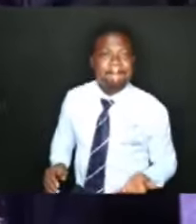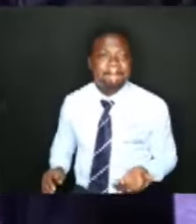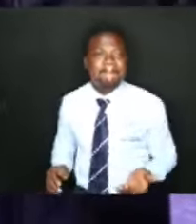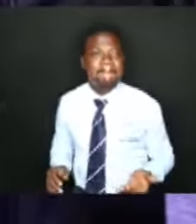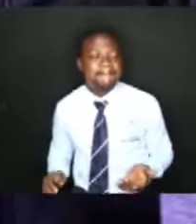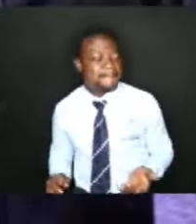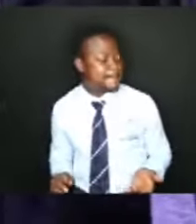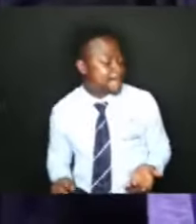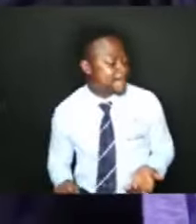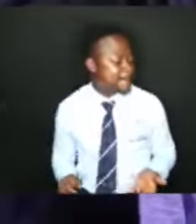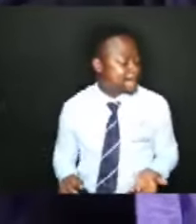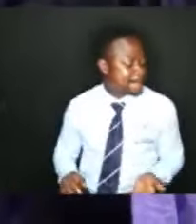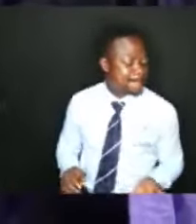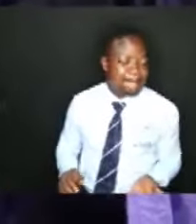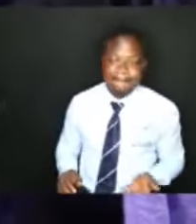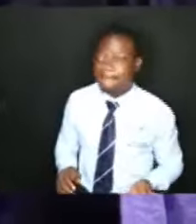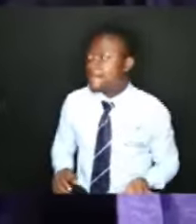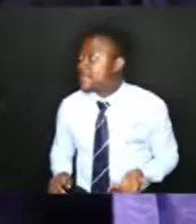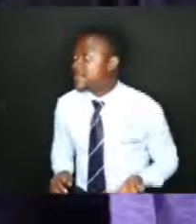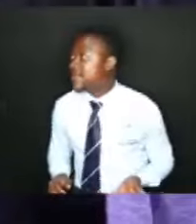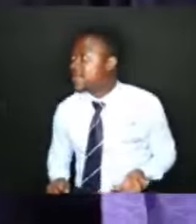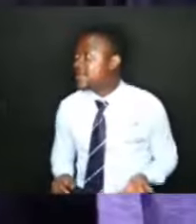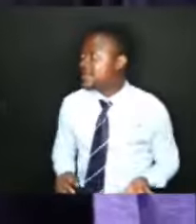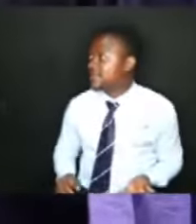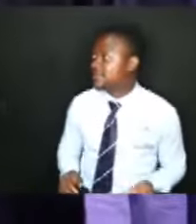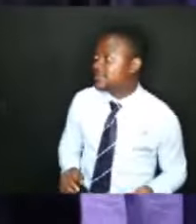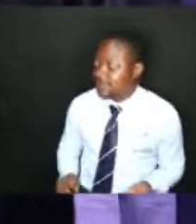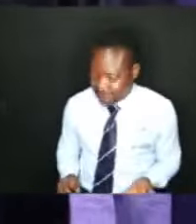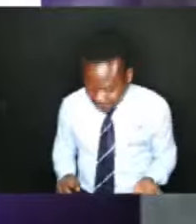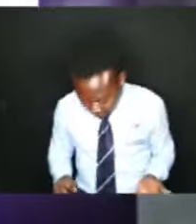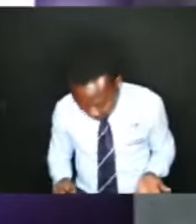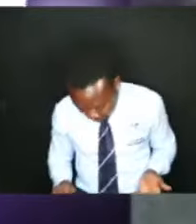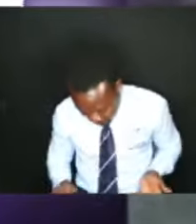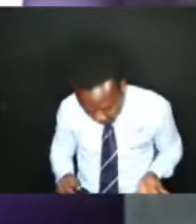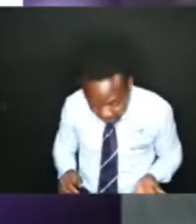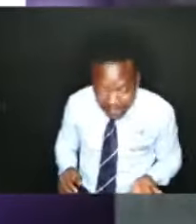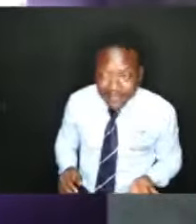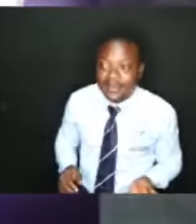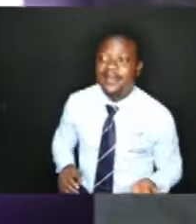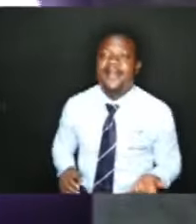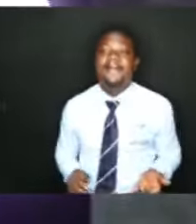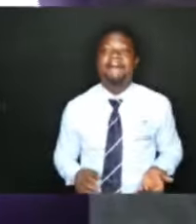Nyamekye mafata sewote aye.